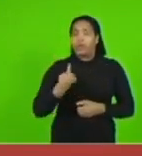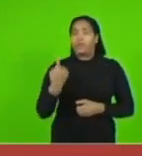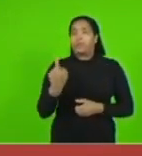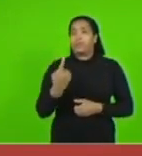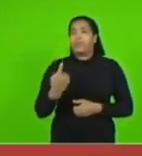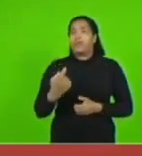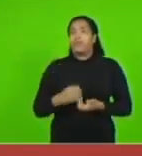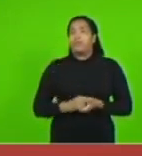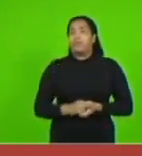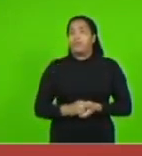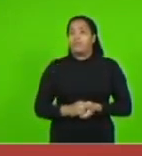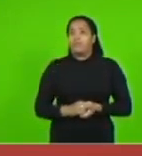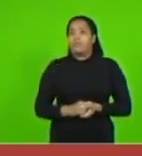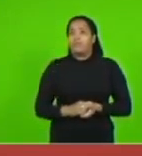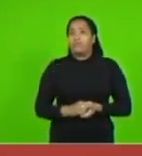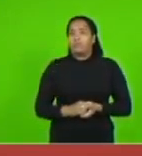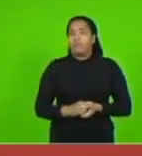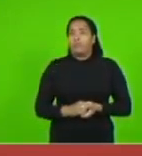that